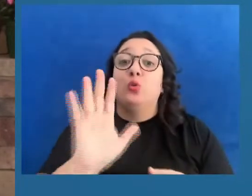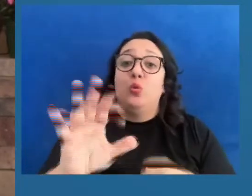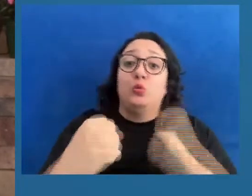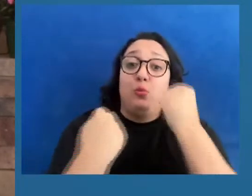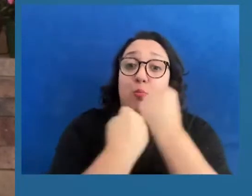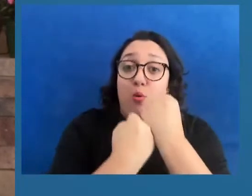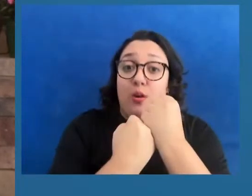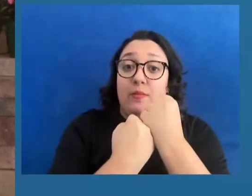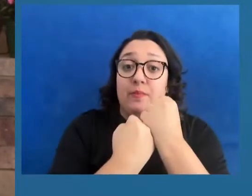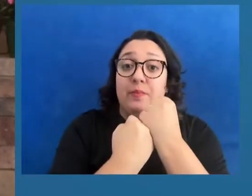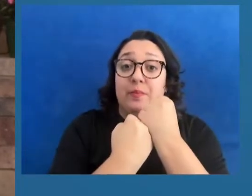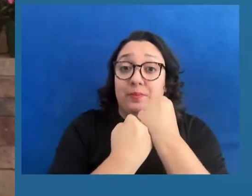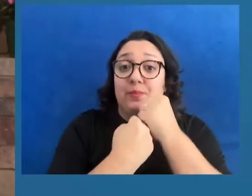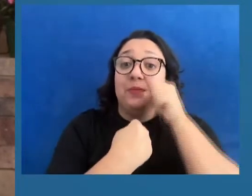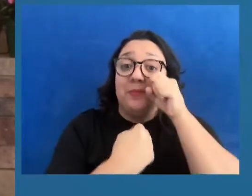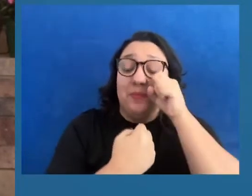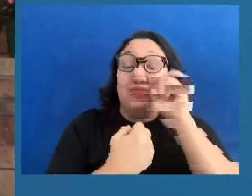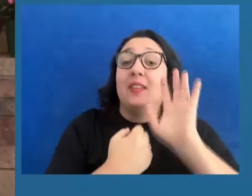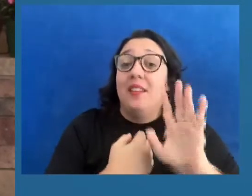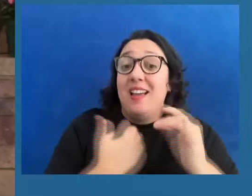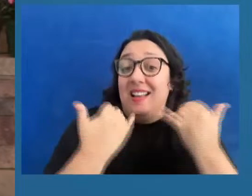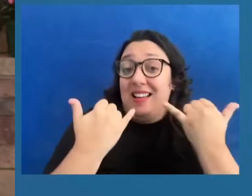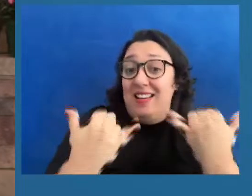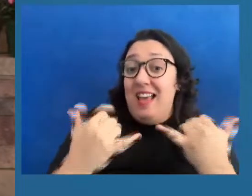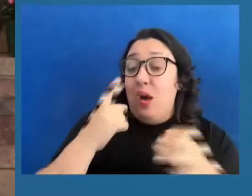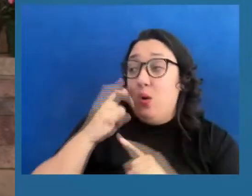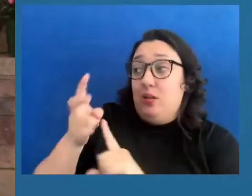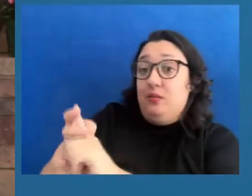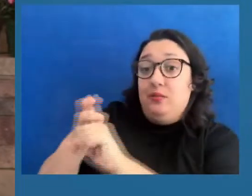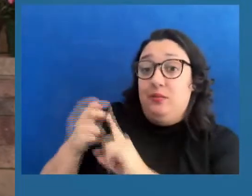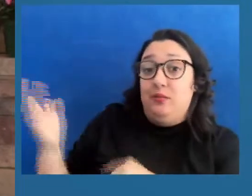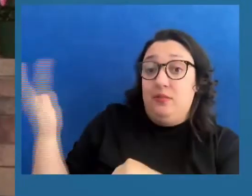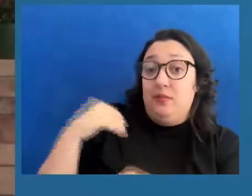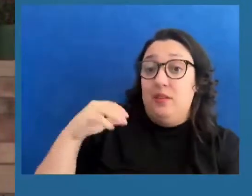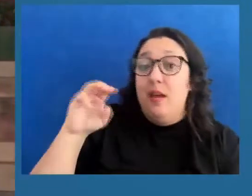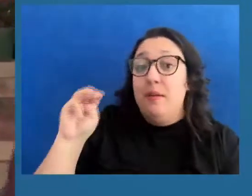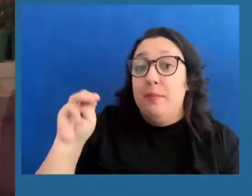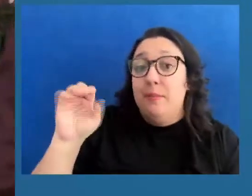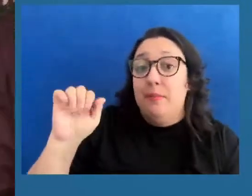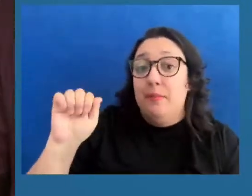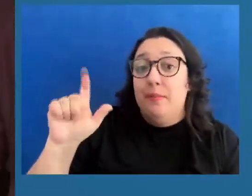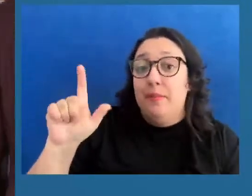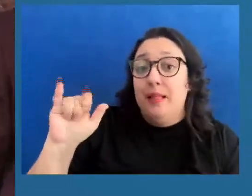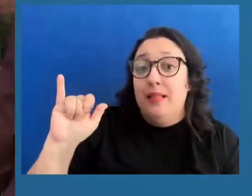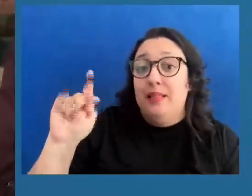also, let me bring up our mayor, Malik Evans.